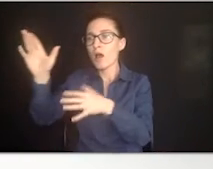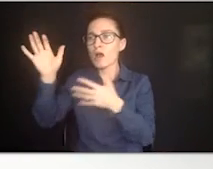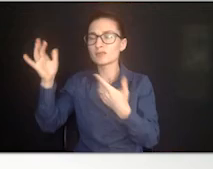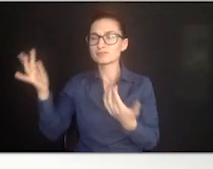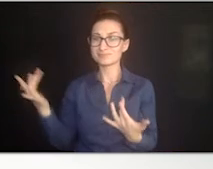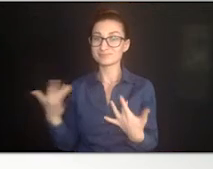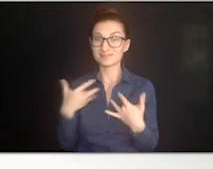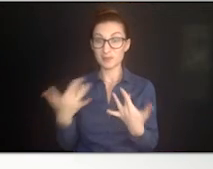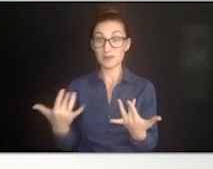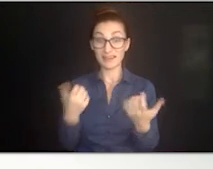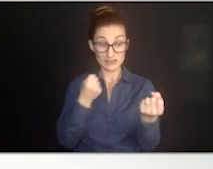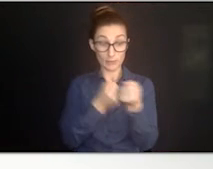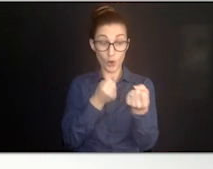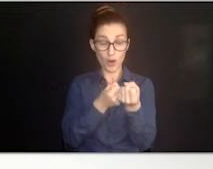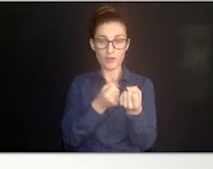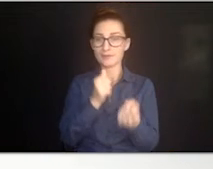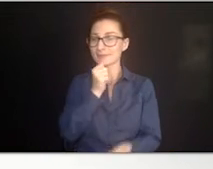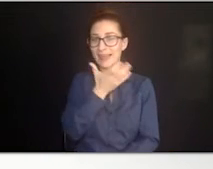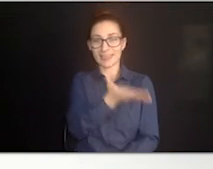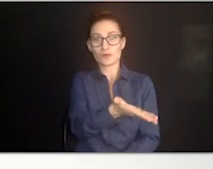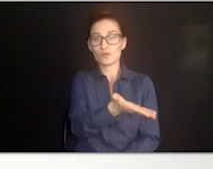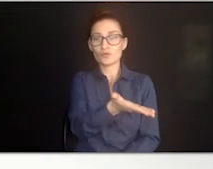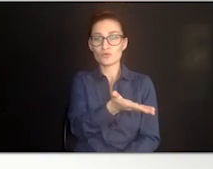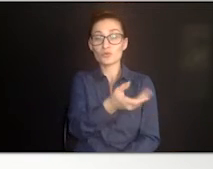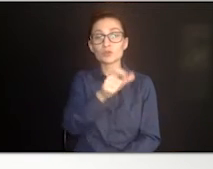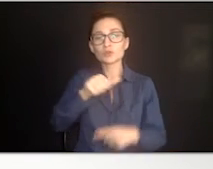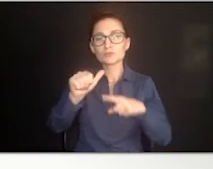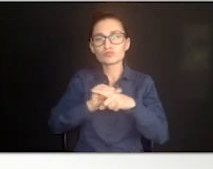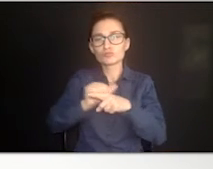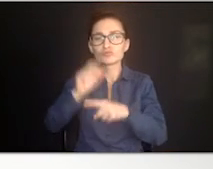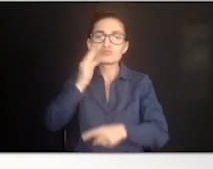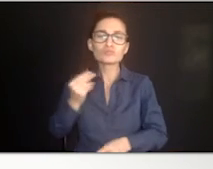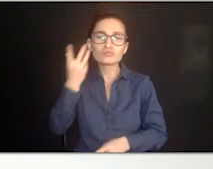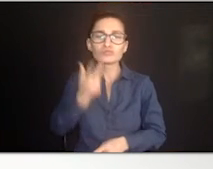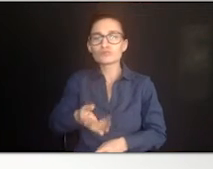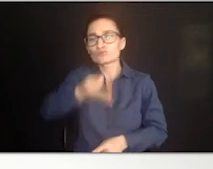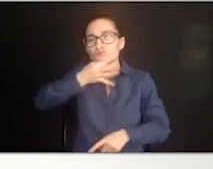a lot of those supports fall off. So they need to be able to handle those